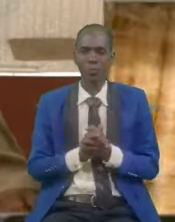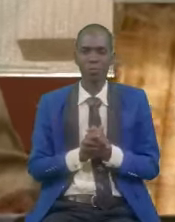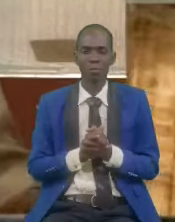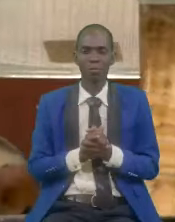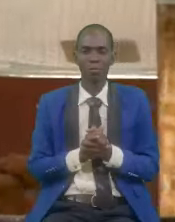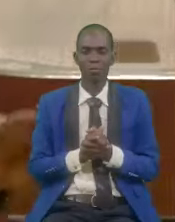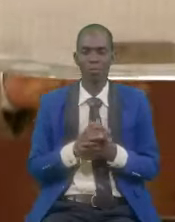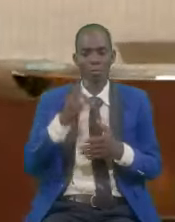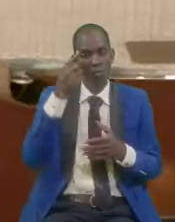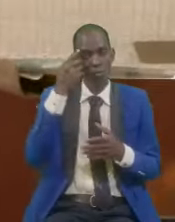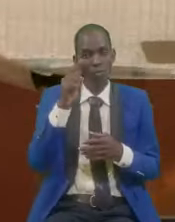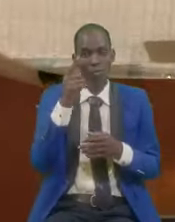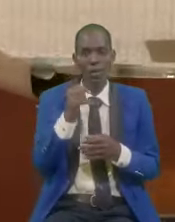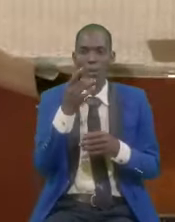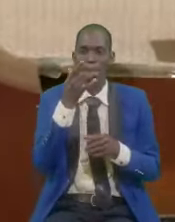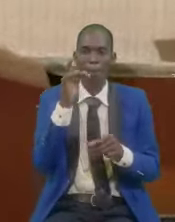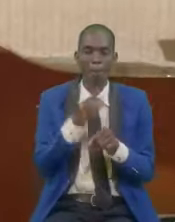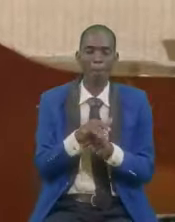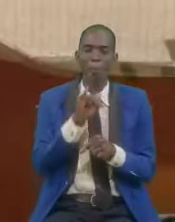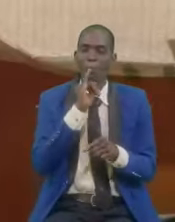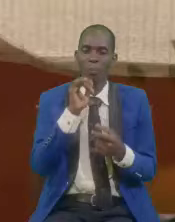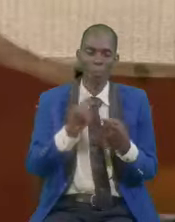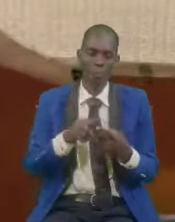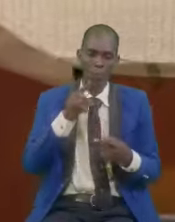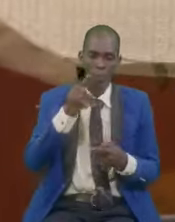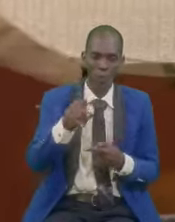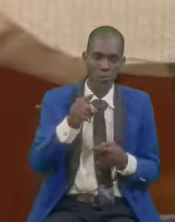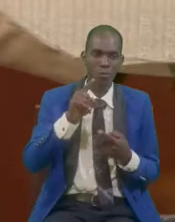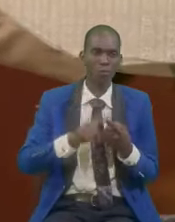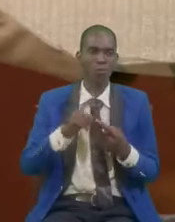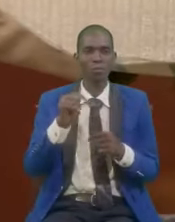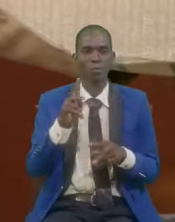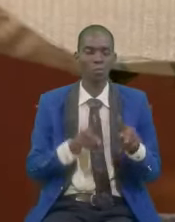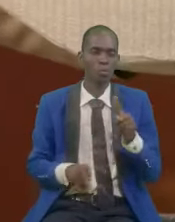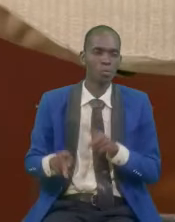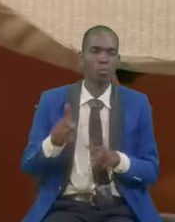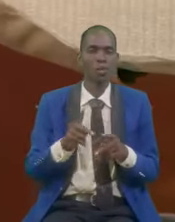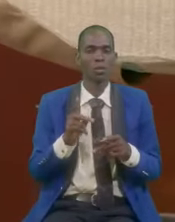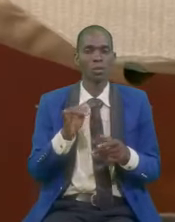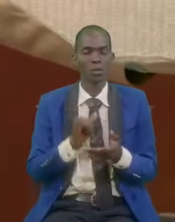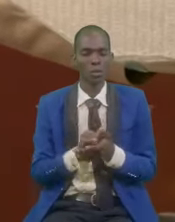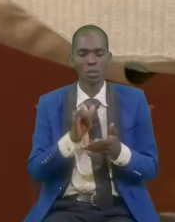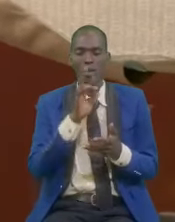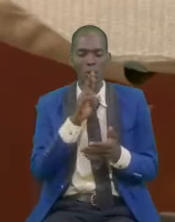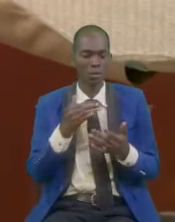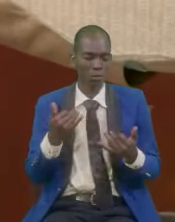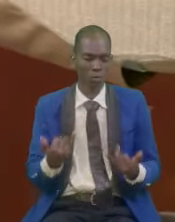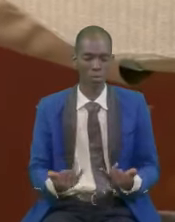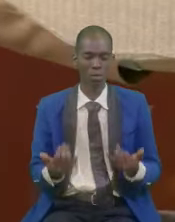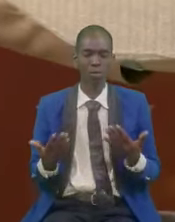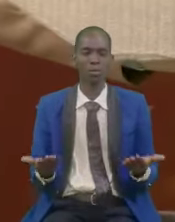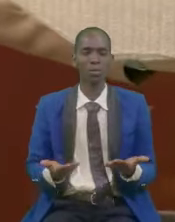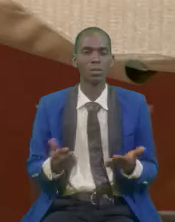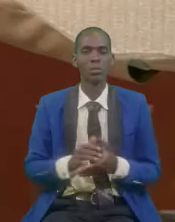For the promise is unto you, unto the people there present,